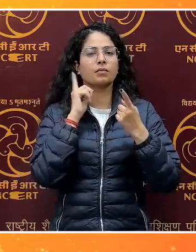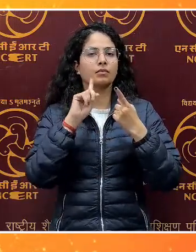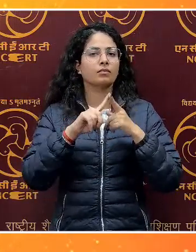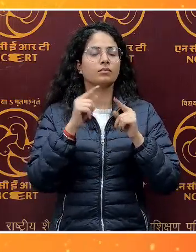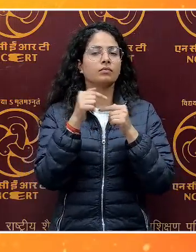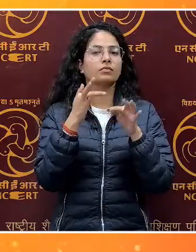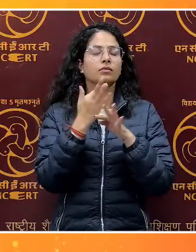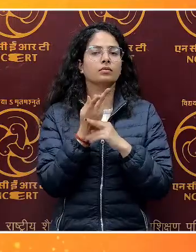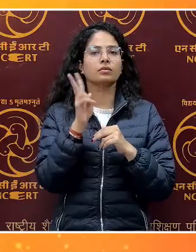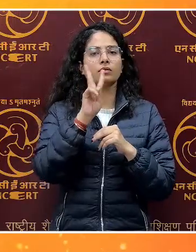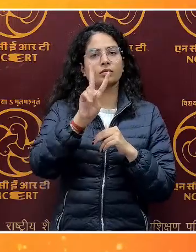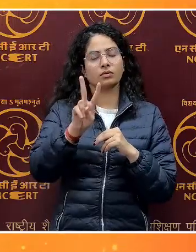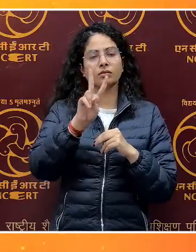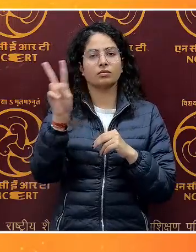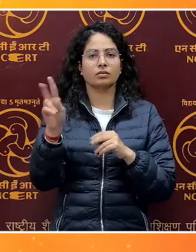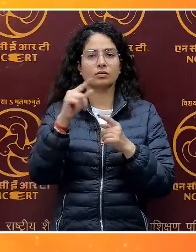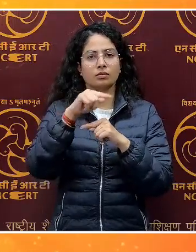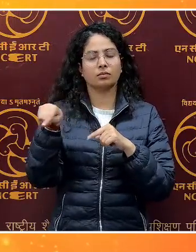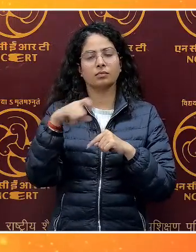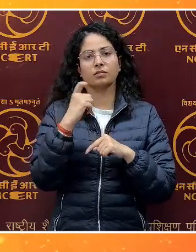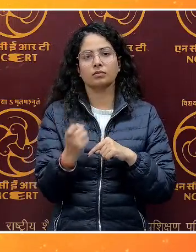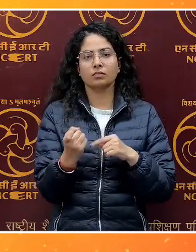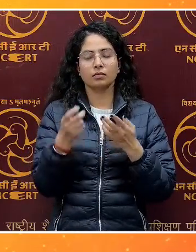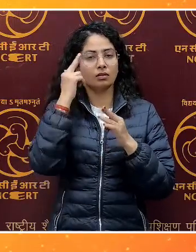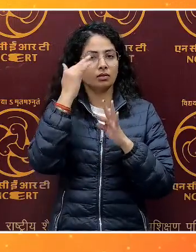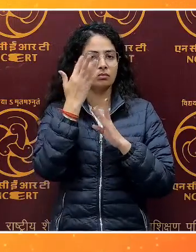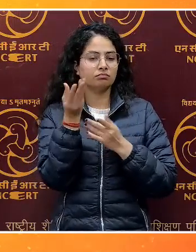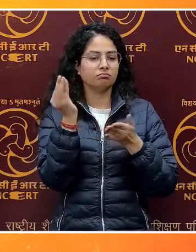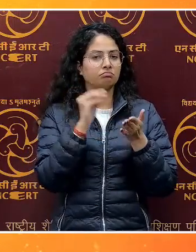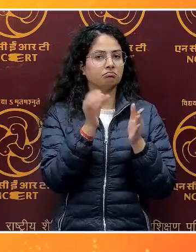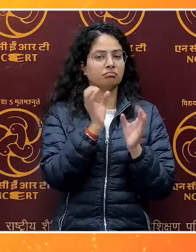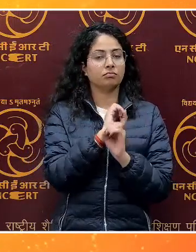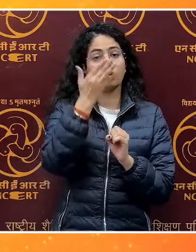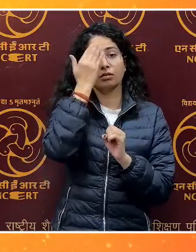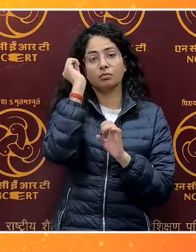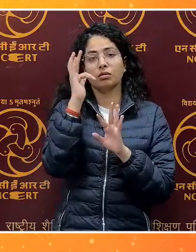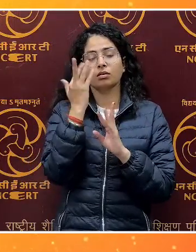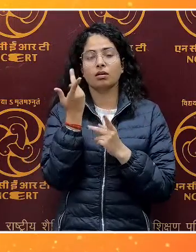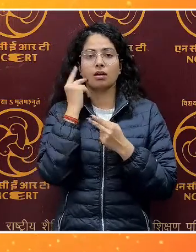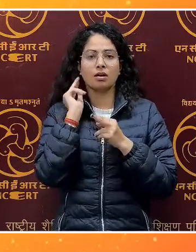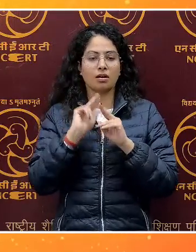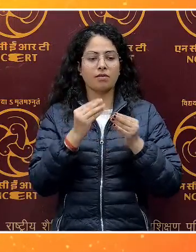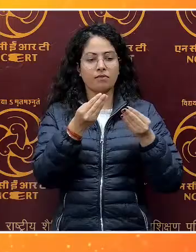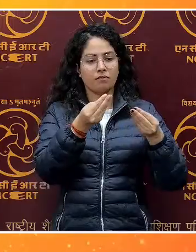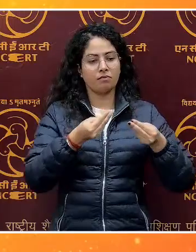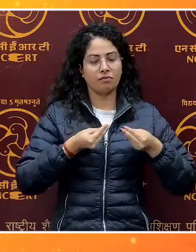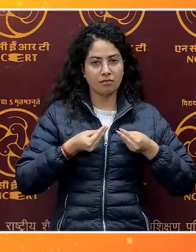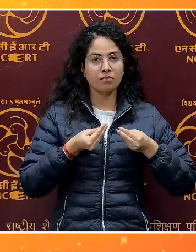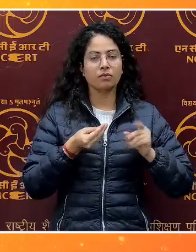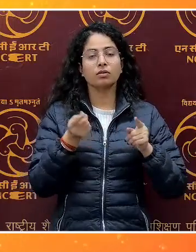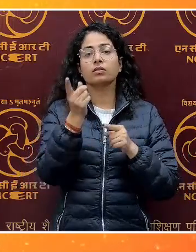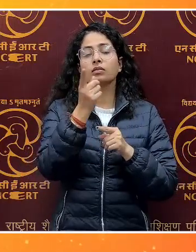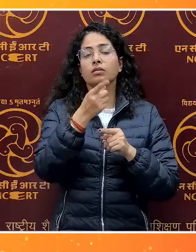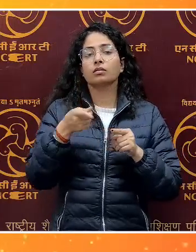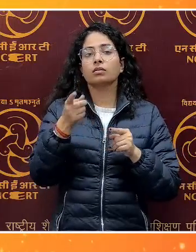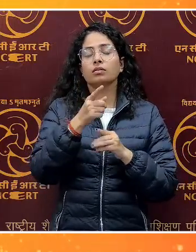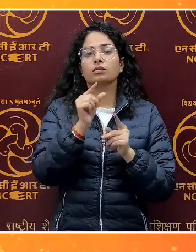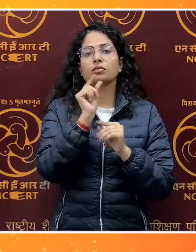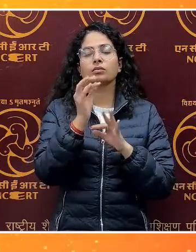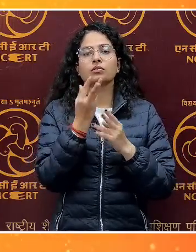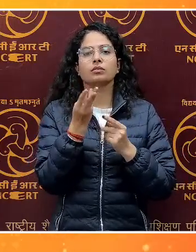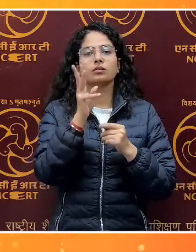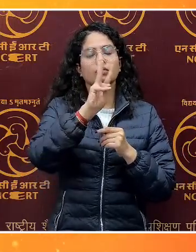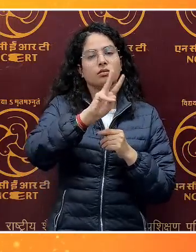use 22 upon 7 as it is not mentioned. Remember, if it is mentioned in the question, you have to use